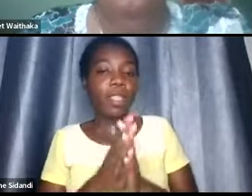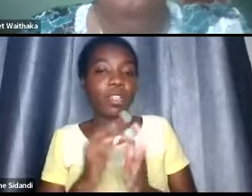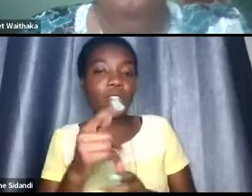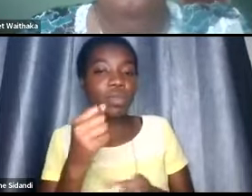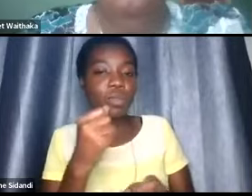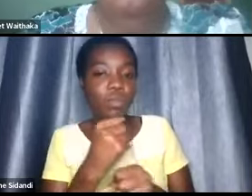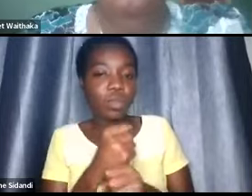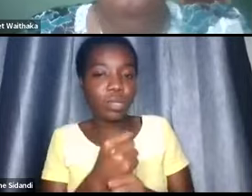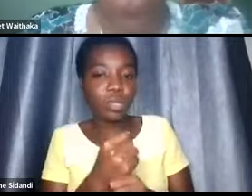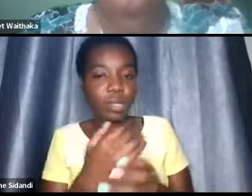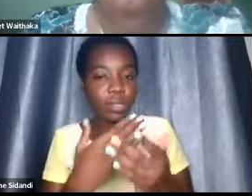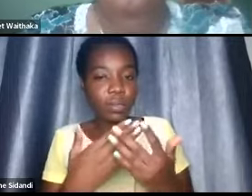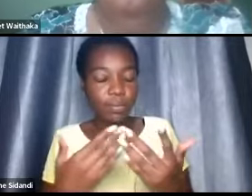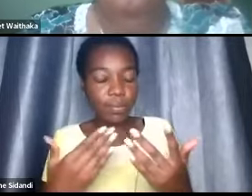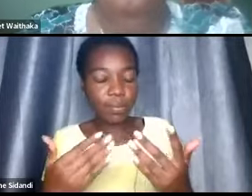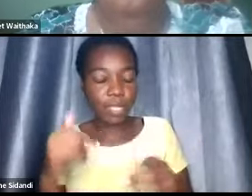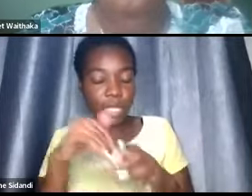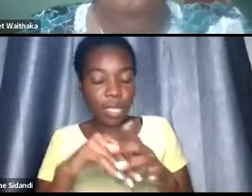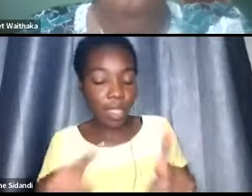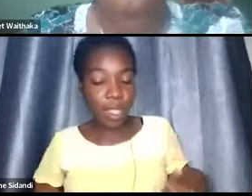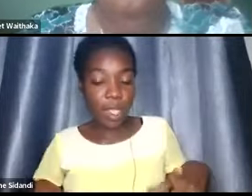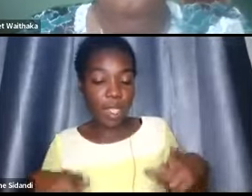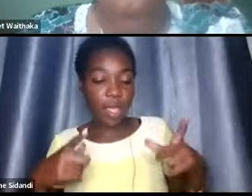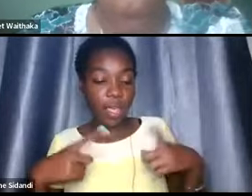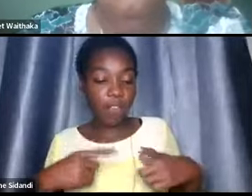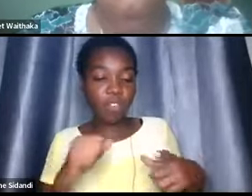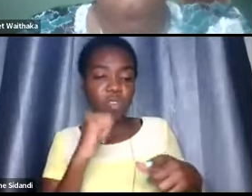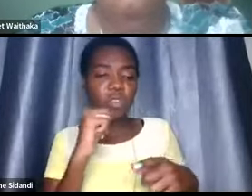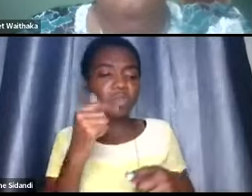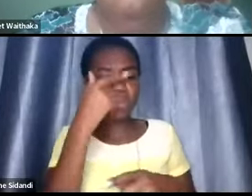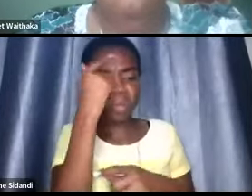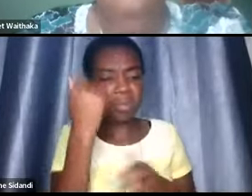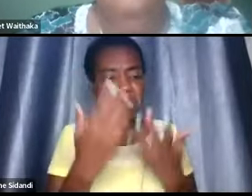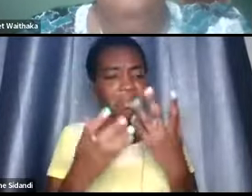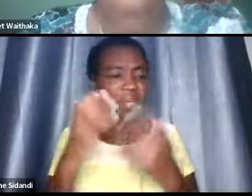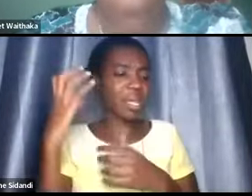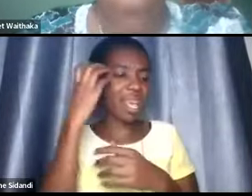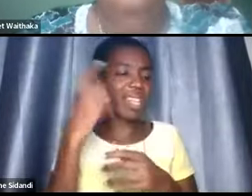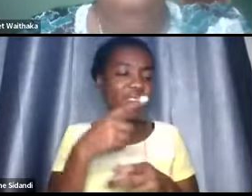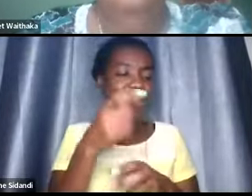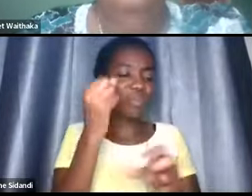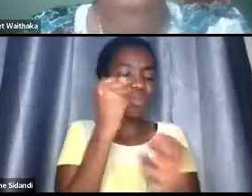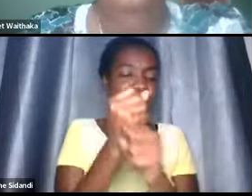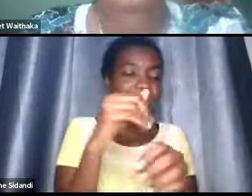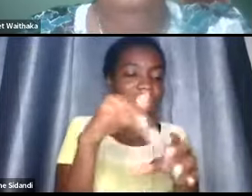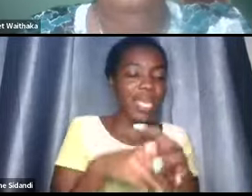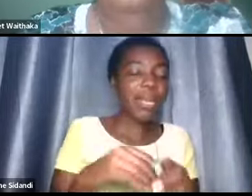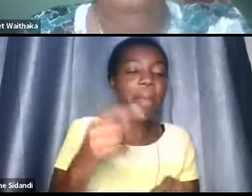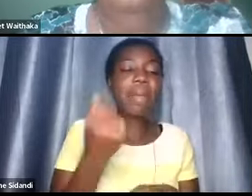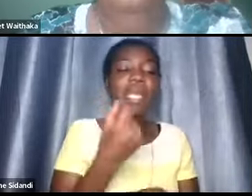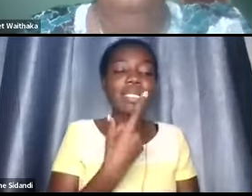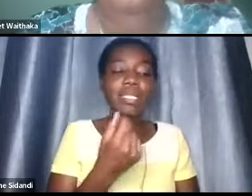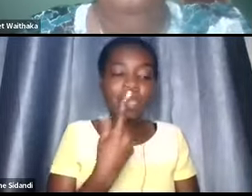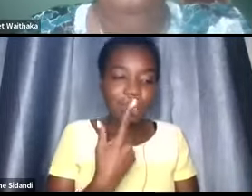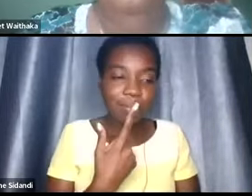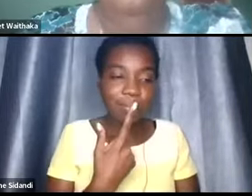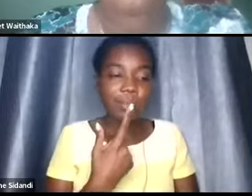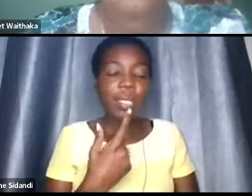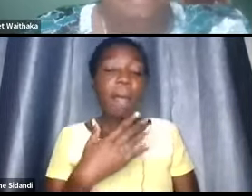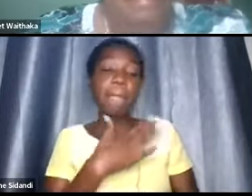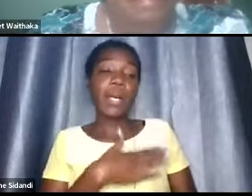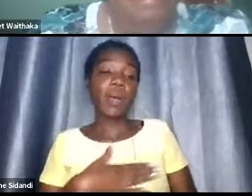life. It's not just because of a career they're going to do in medicine. Biology applies